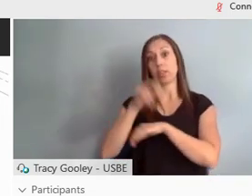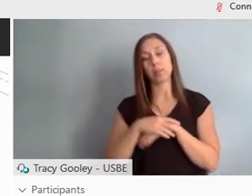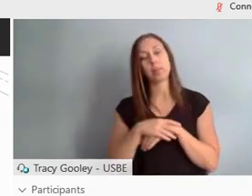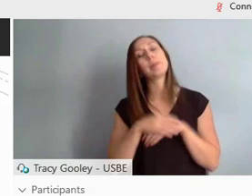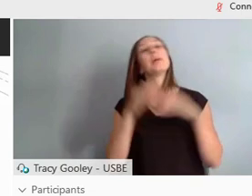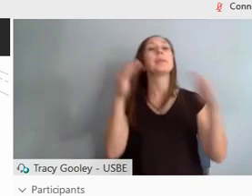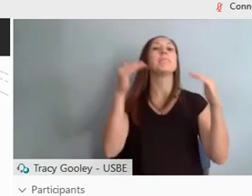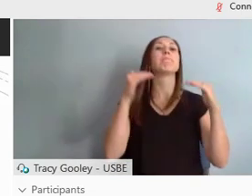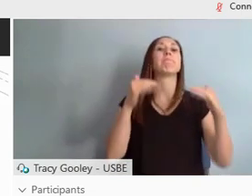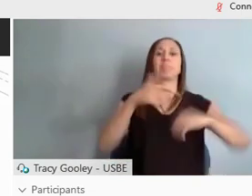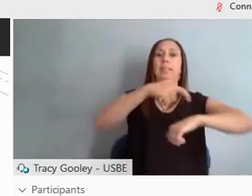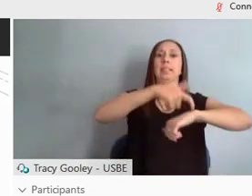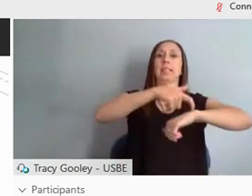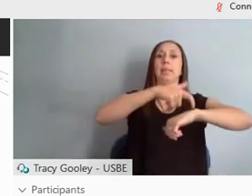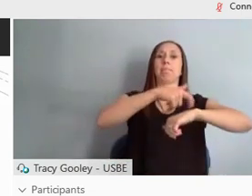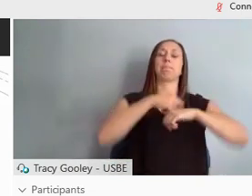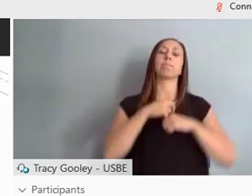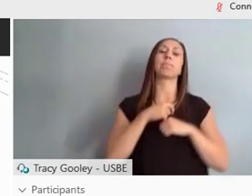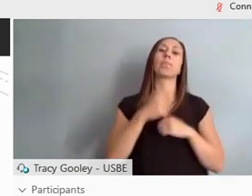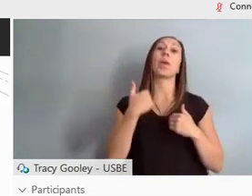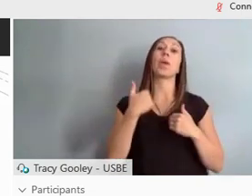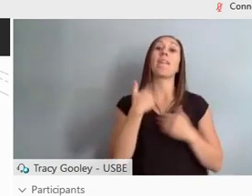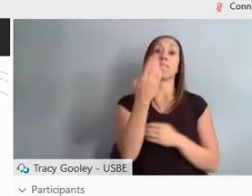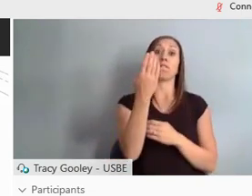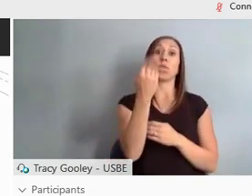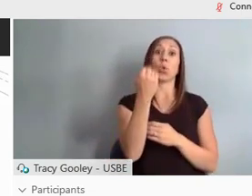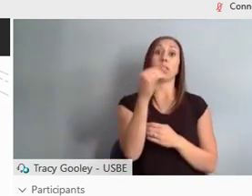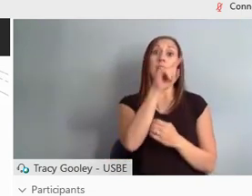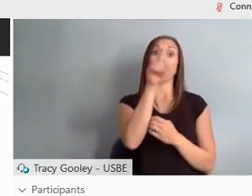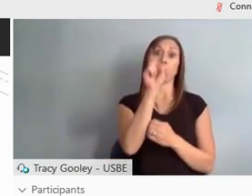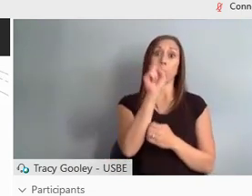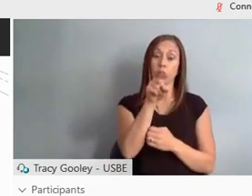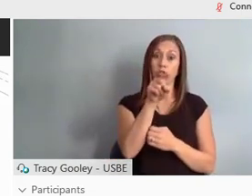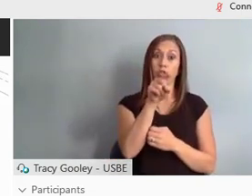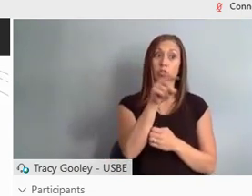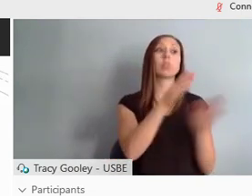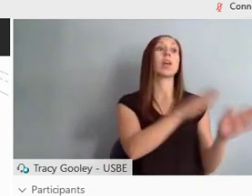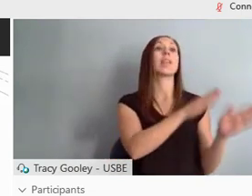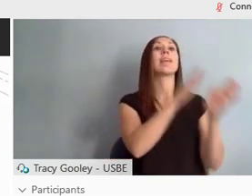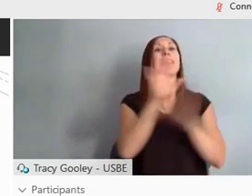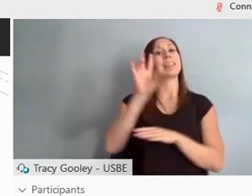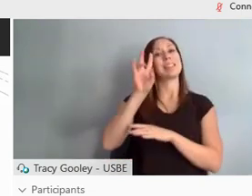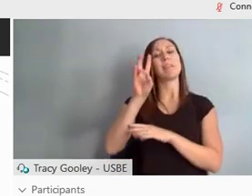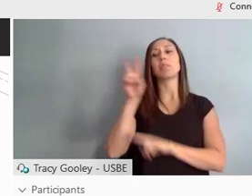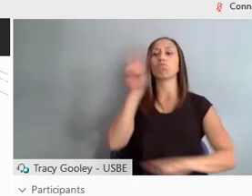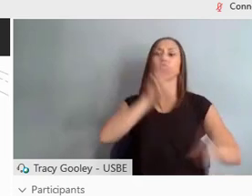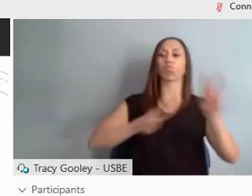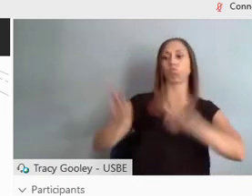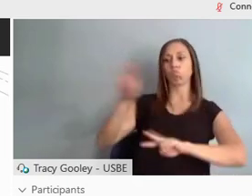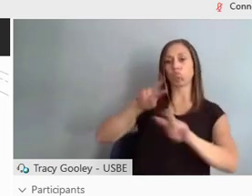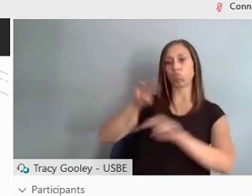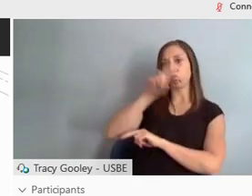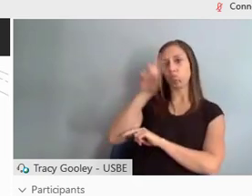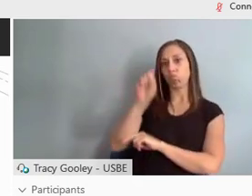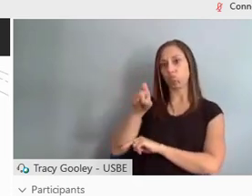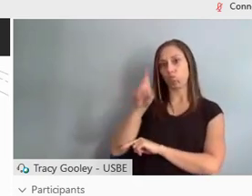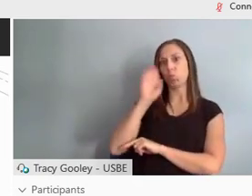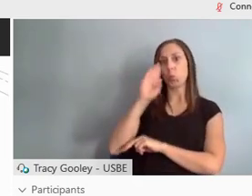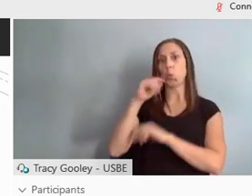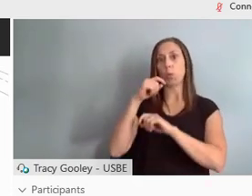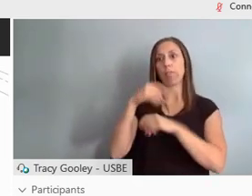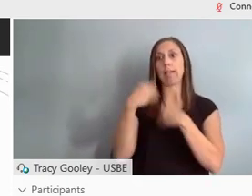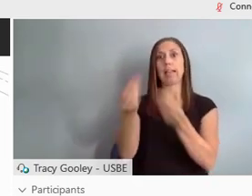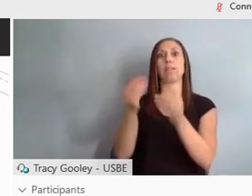So the administration time, there are 14 scoreable questions and then 7 observational questions that you'll administer to the